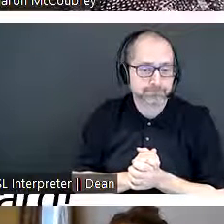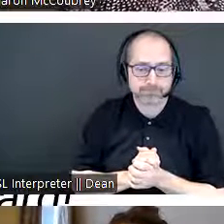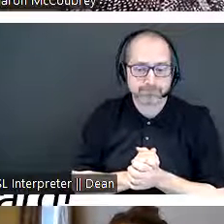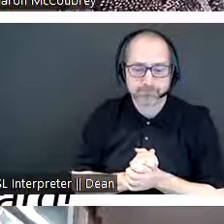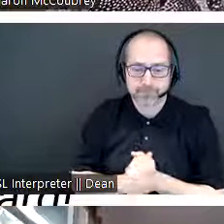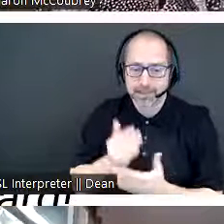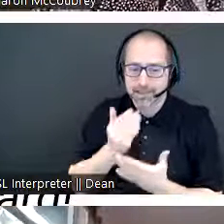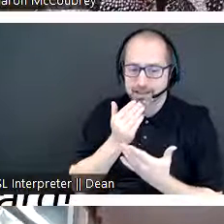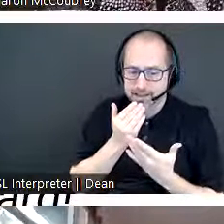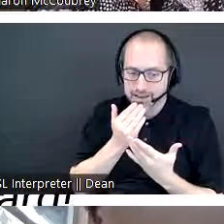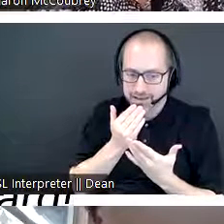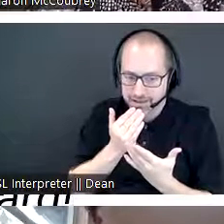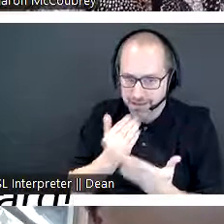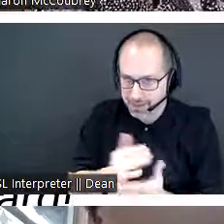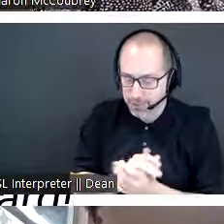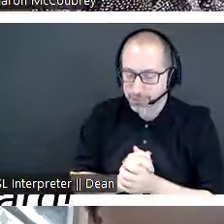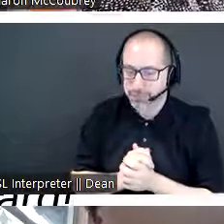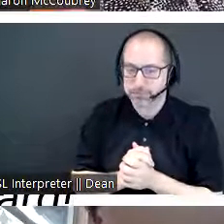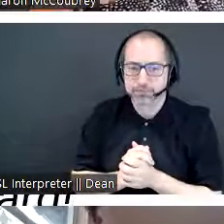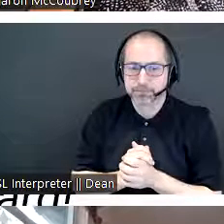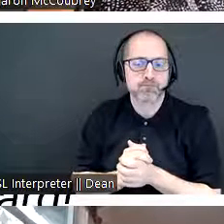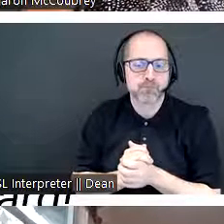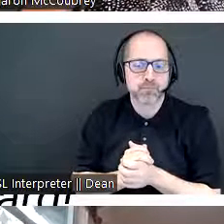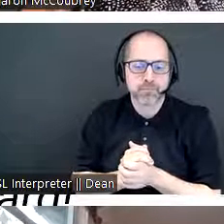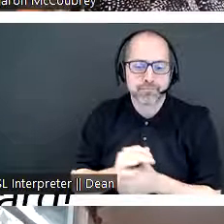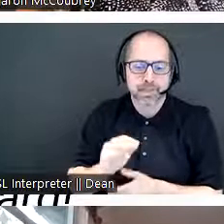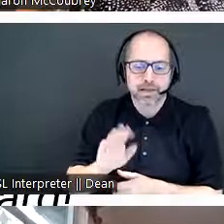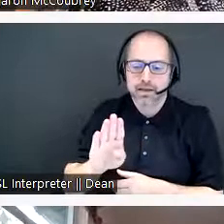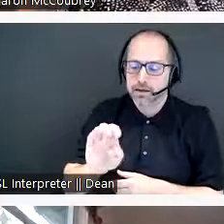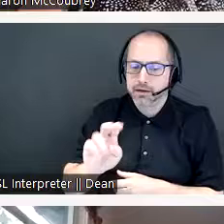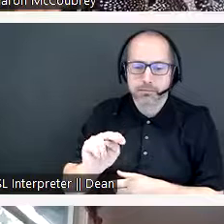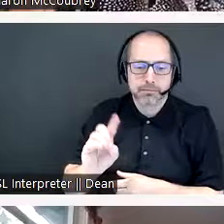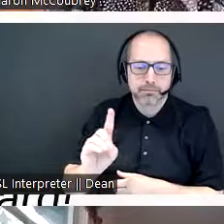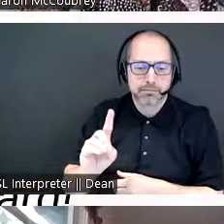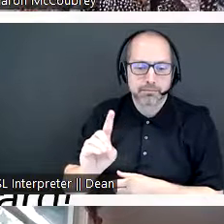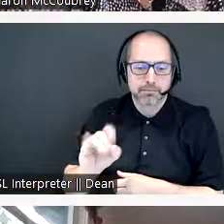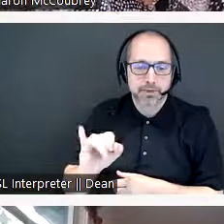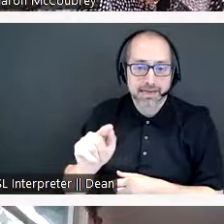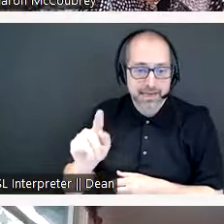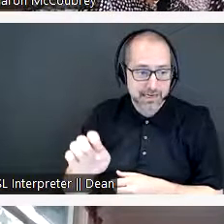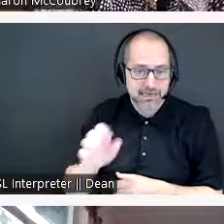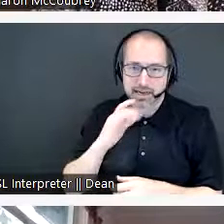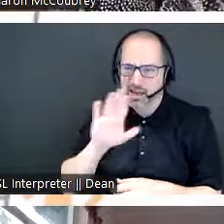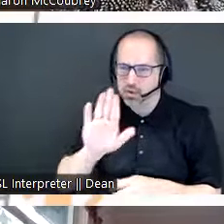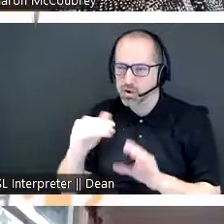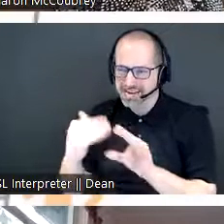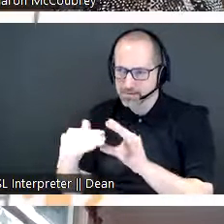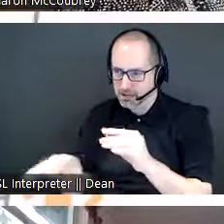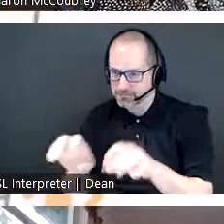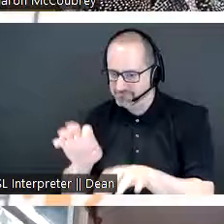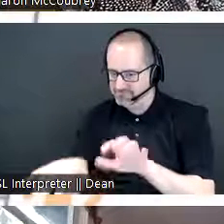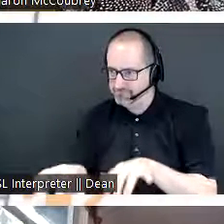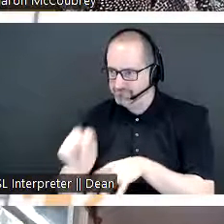Thank you very much for this. So I've put your email address in the chat box as well, in case people have questions